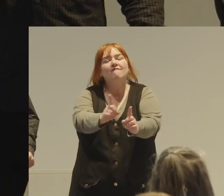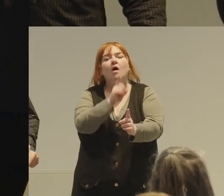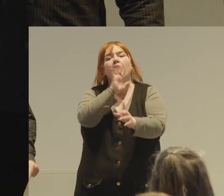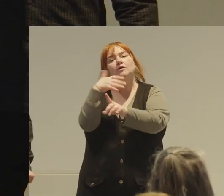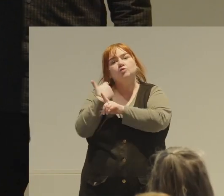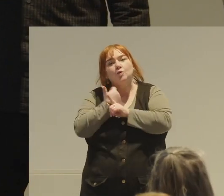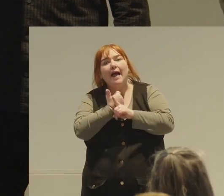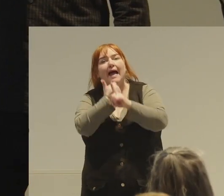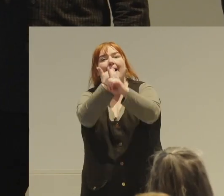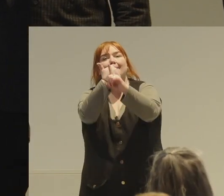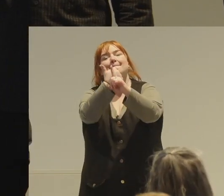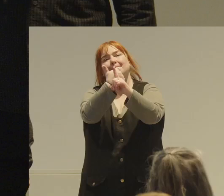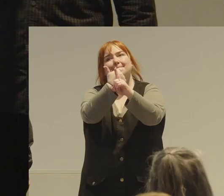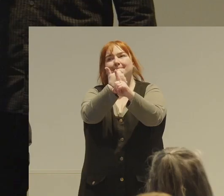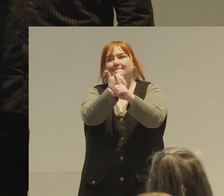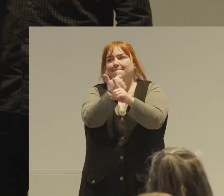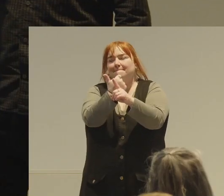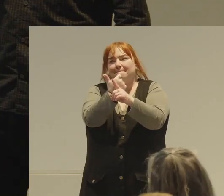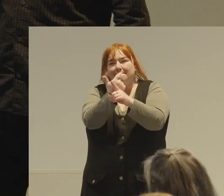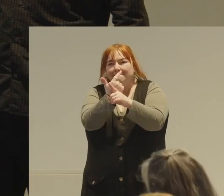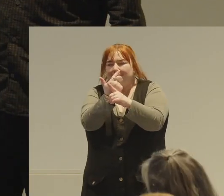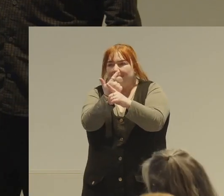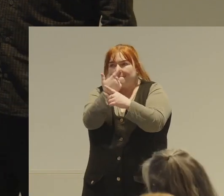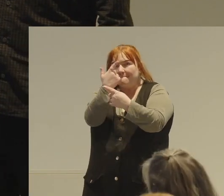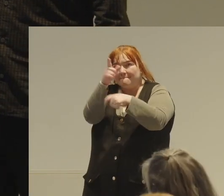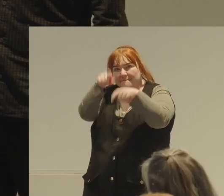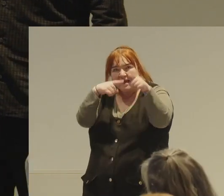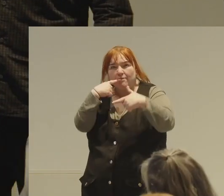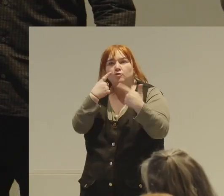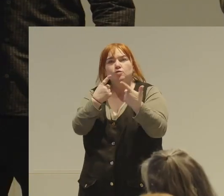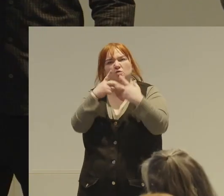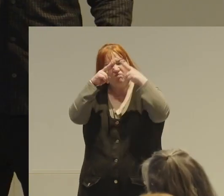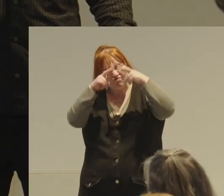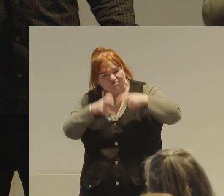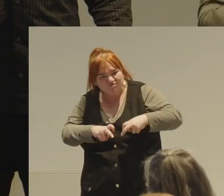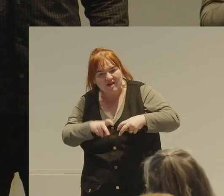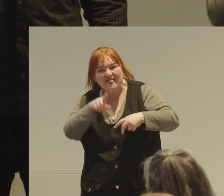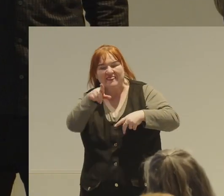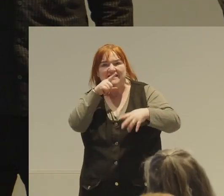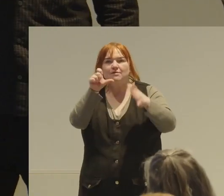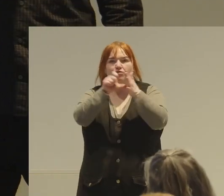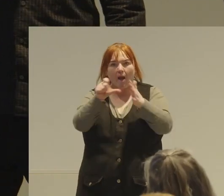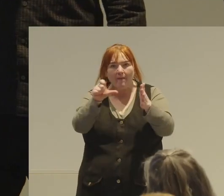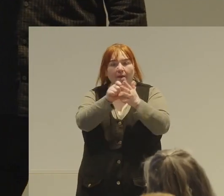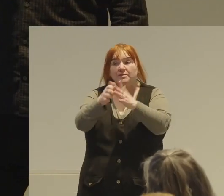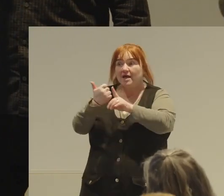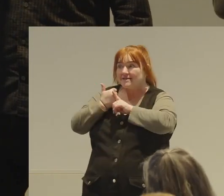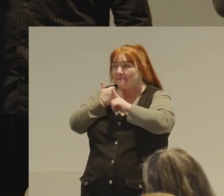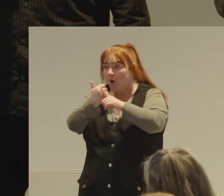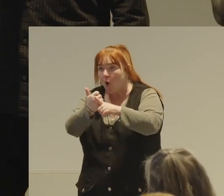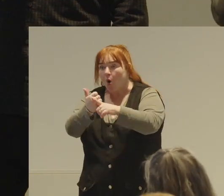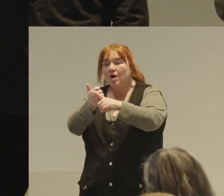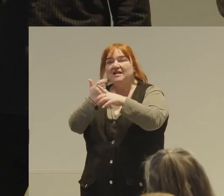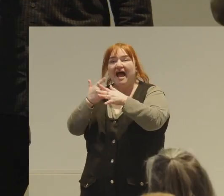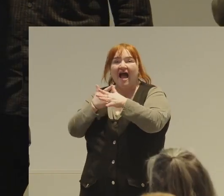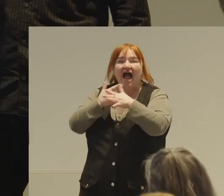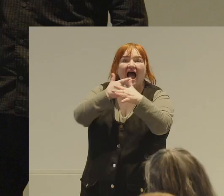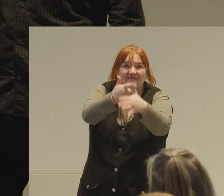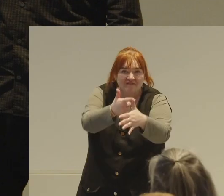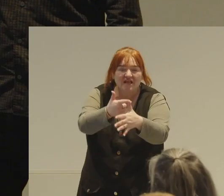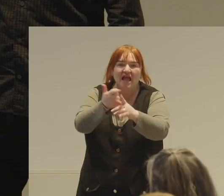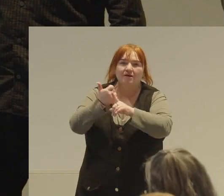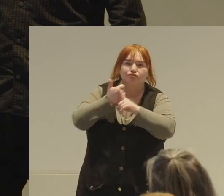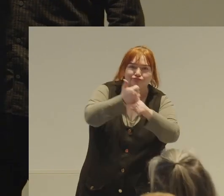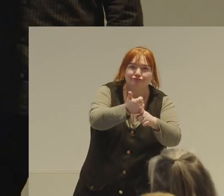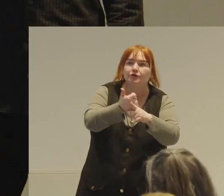to, kind of really unpick all of those issues and support and advocate and train other organizations to kind of find useful